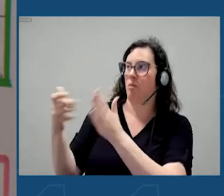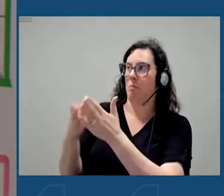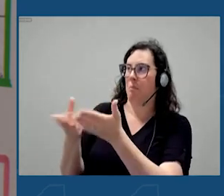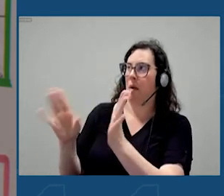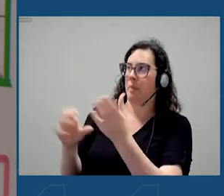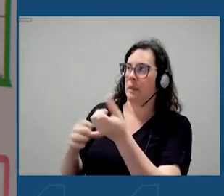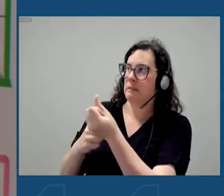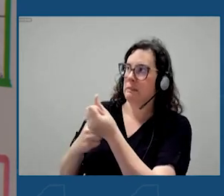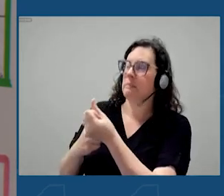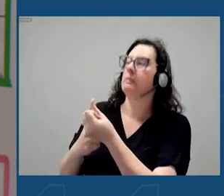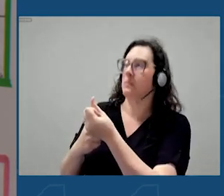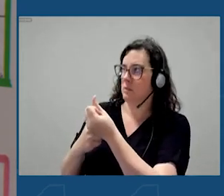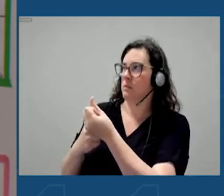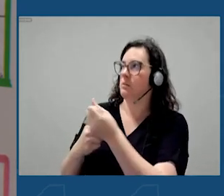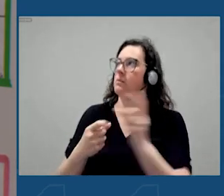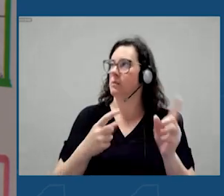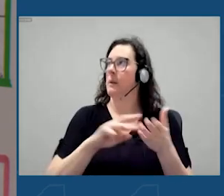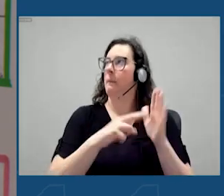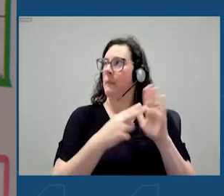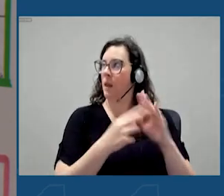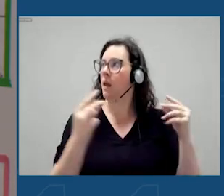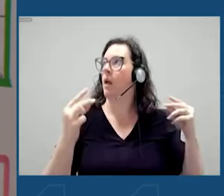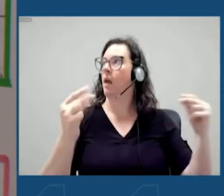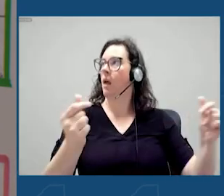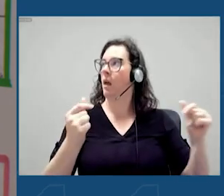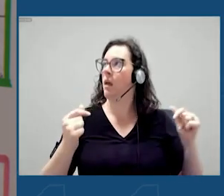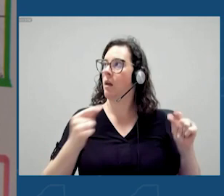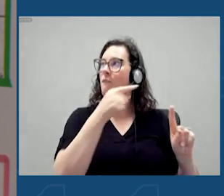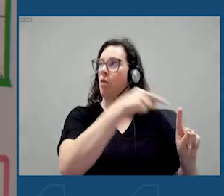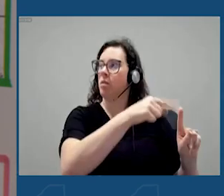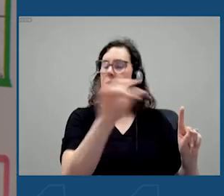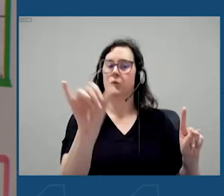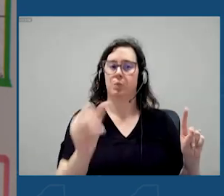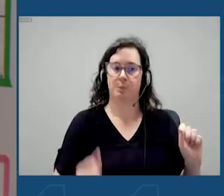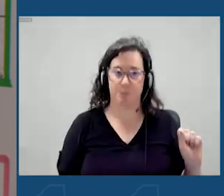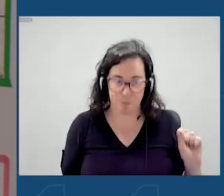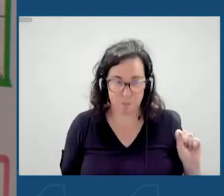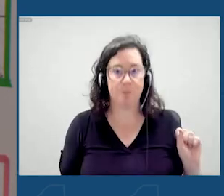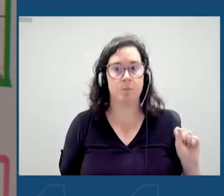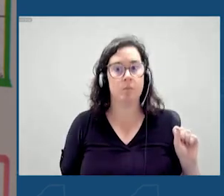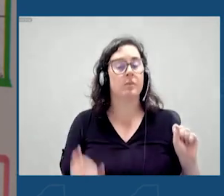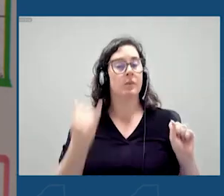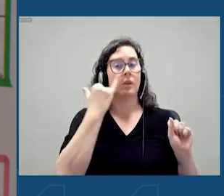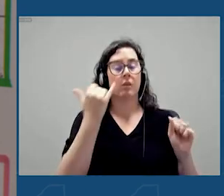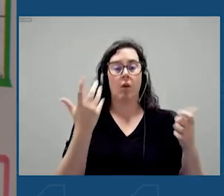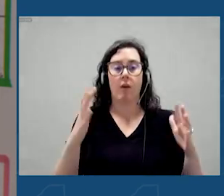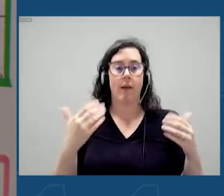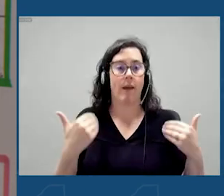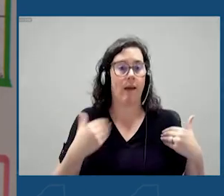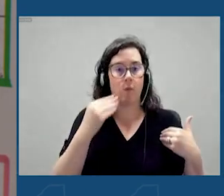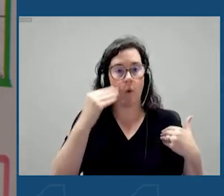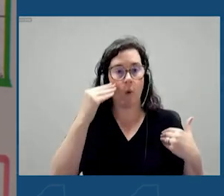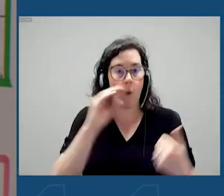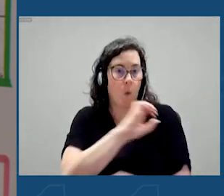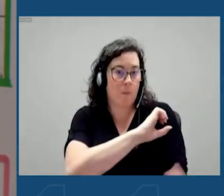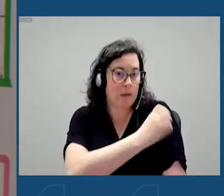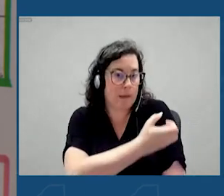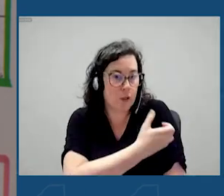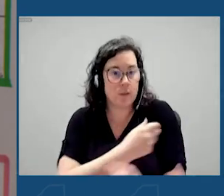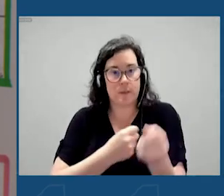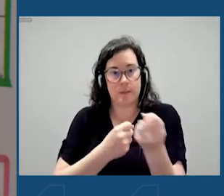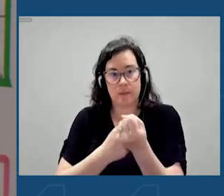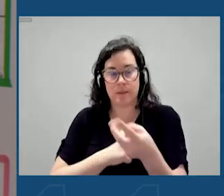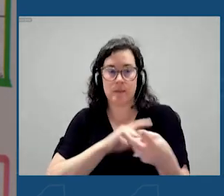say that you're now eligible for child care assistance. If you're already getting home energy assistance or Medicaid or SNAP